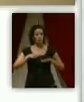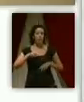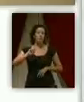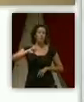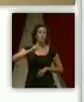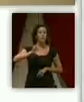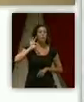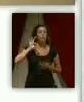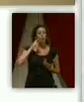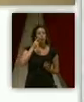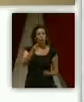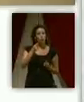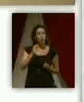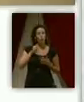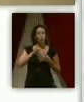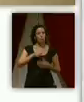motor skills, for example.